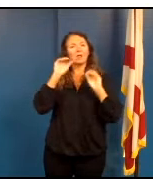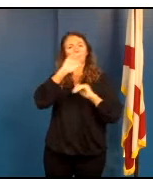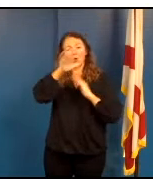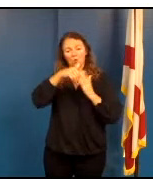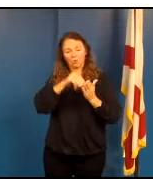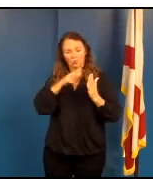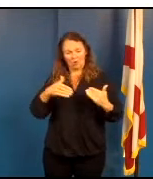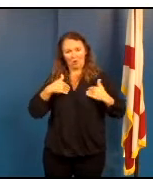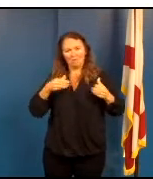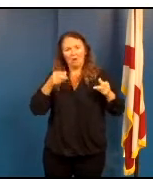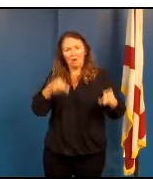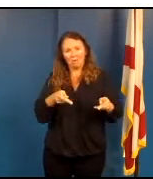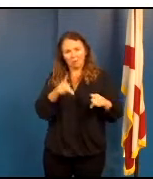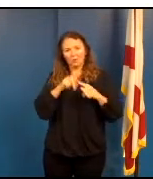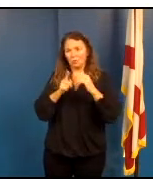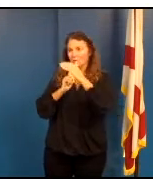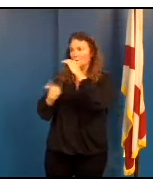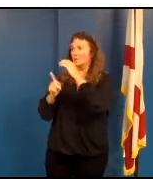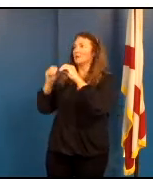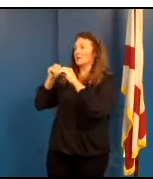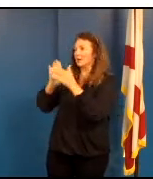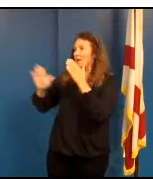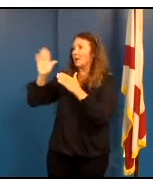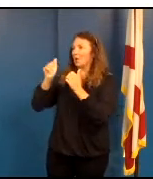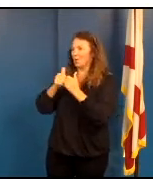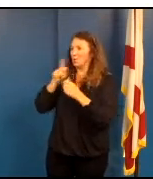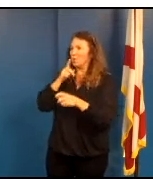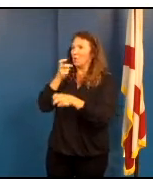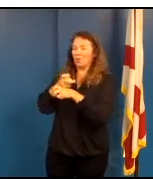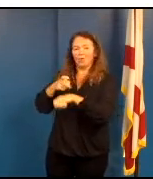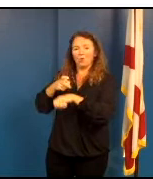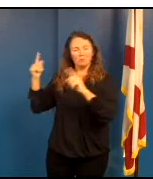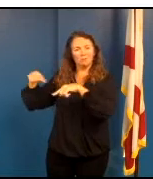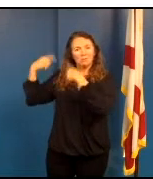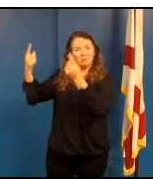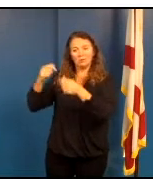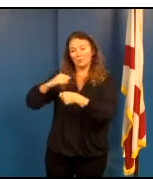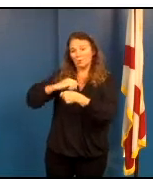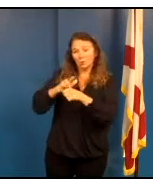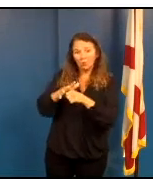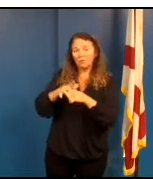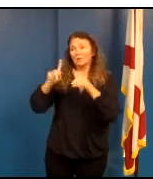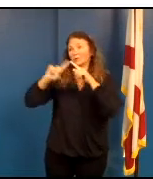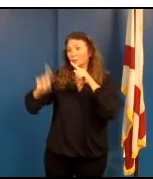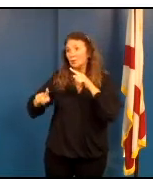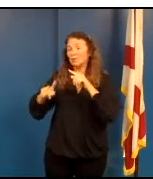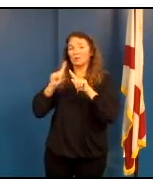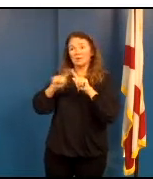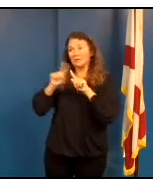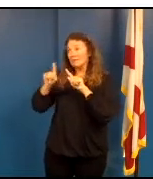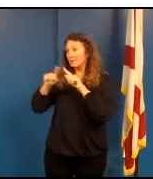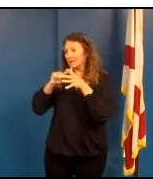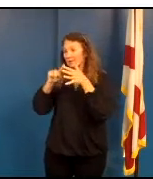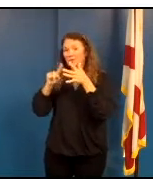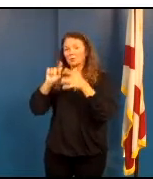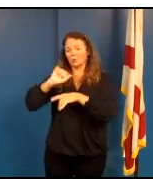opportunity to succeed in this difficult time. The faculty have weathered the COVID storm in an effort to reinforce the